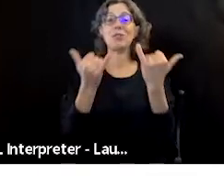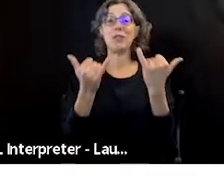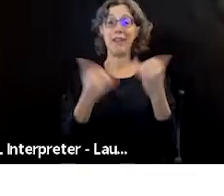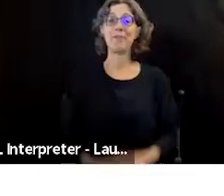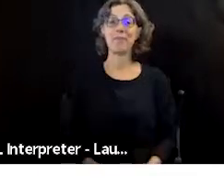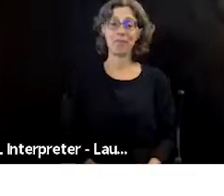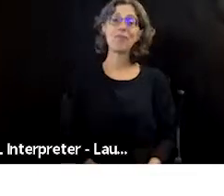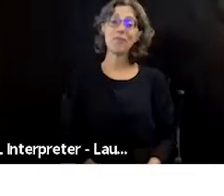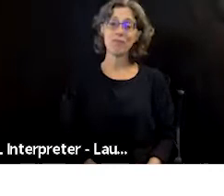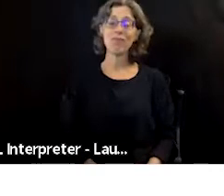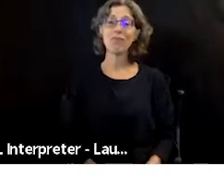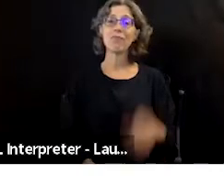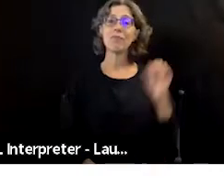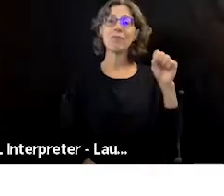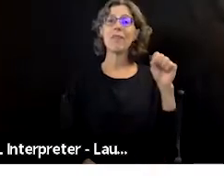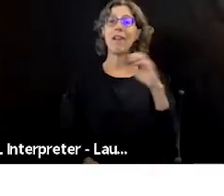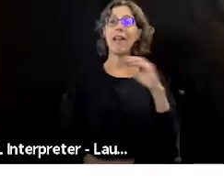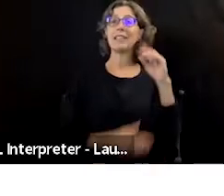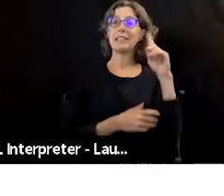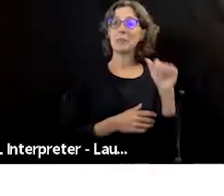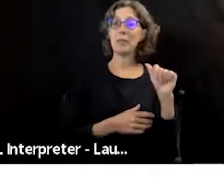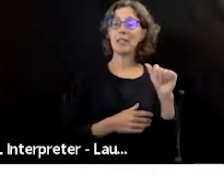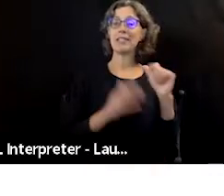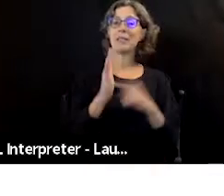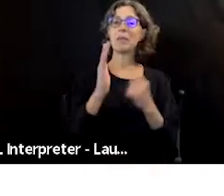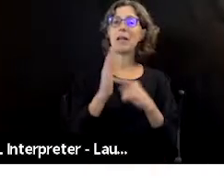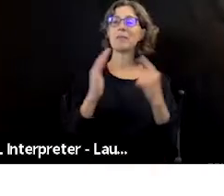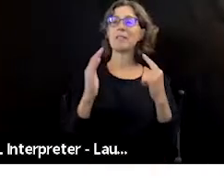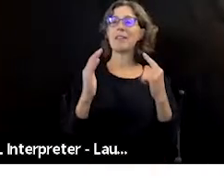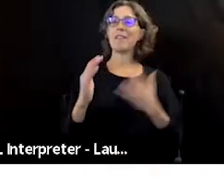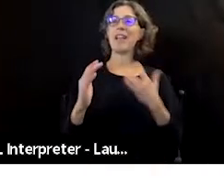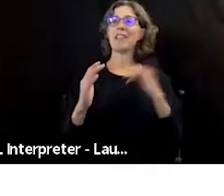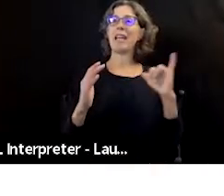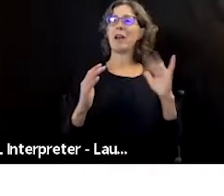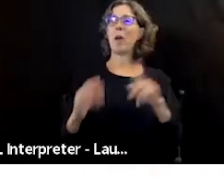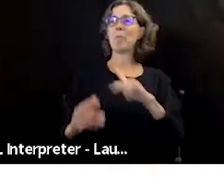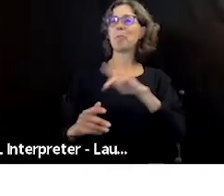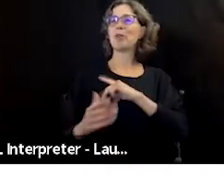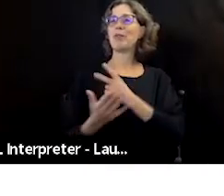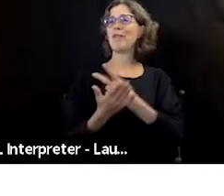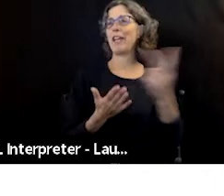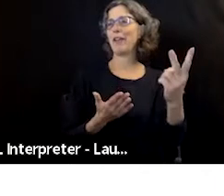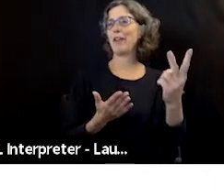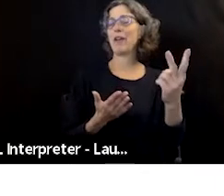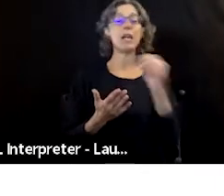Mm-hmm. Yes, and disability was equated as a personal failing, not as a societal